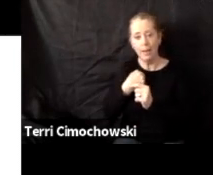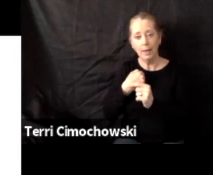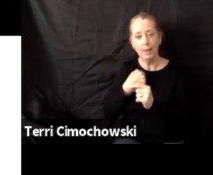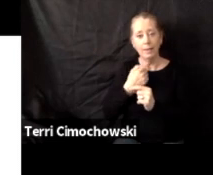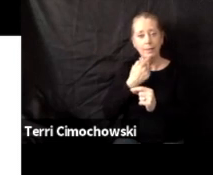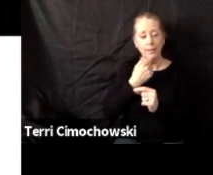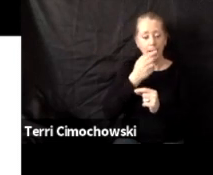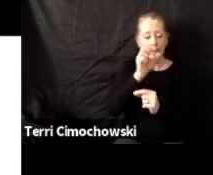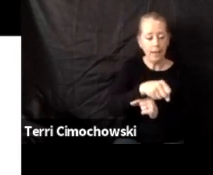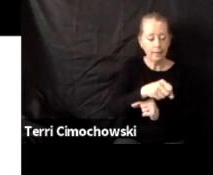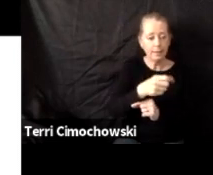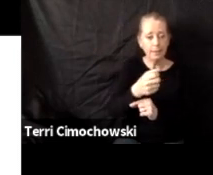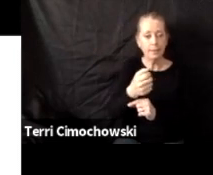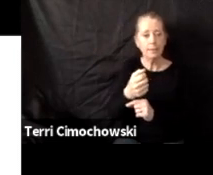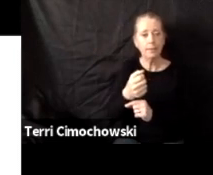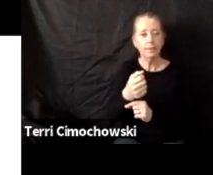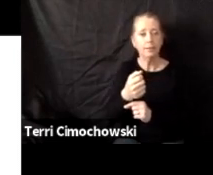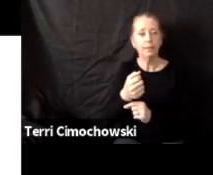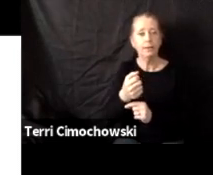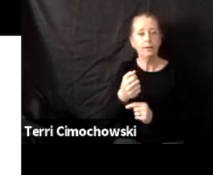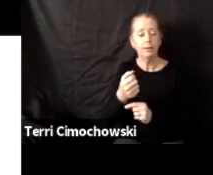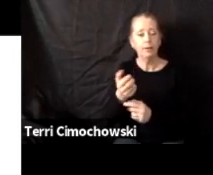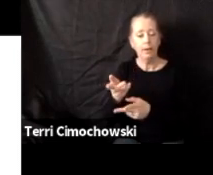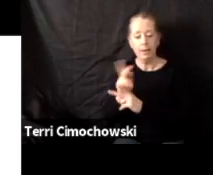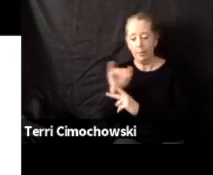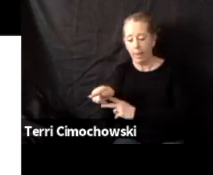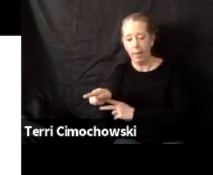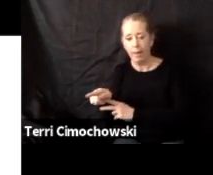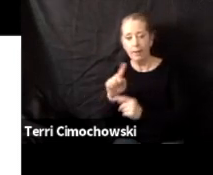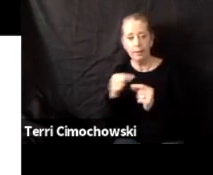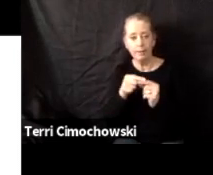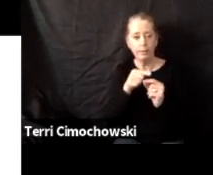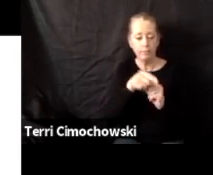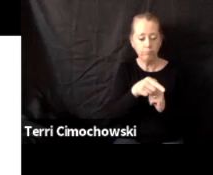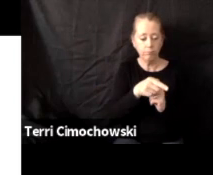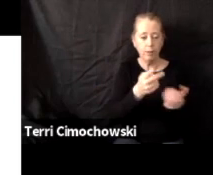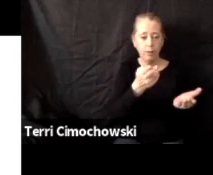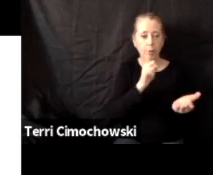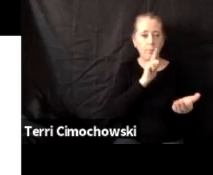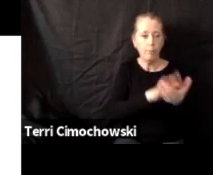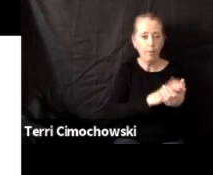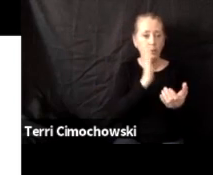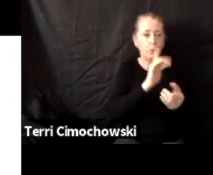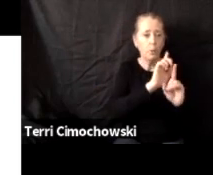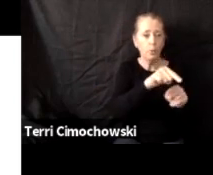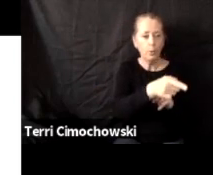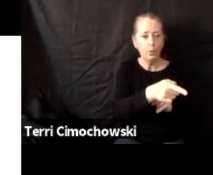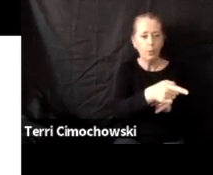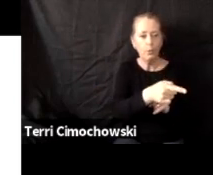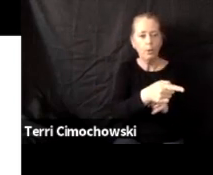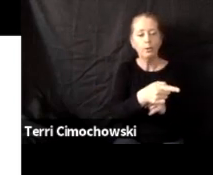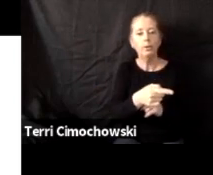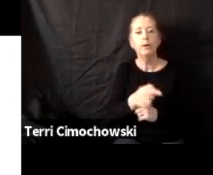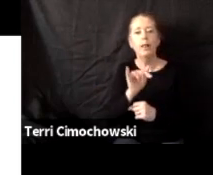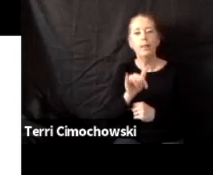commitment process? Or I'm sorry, do I still retain that magnet designation until I go through that commitment process? So that